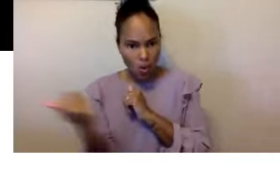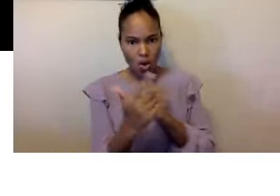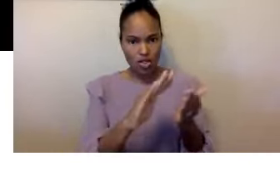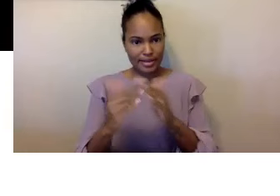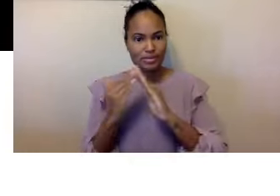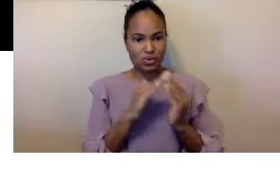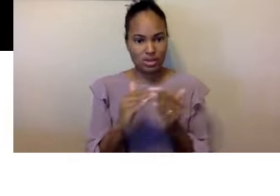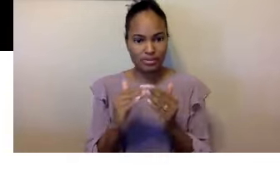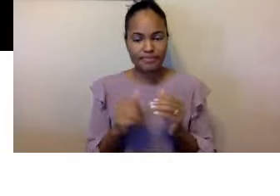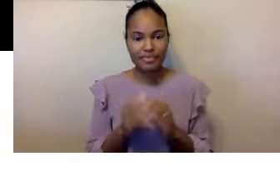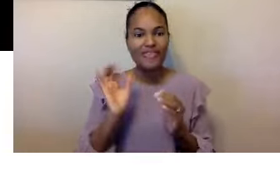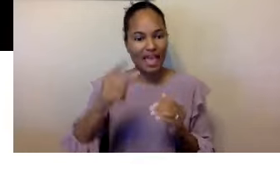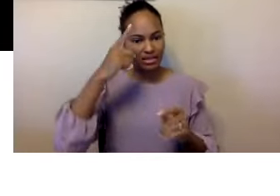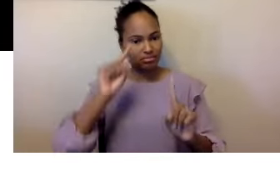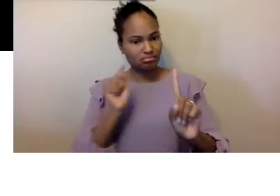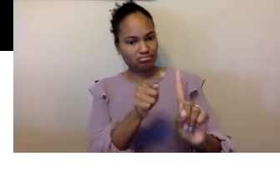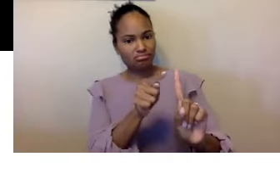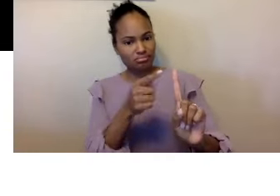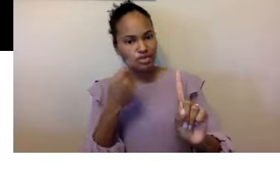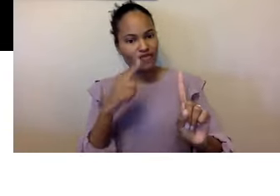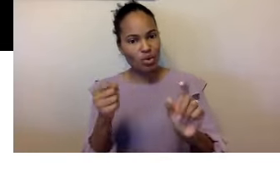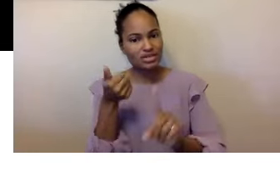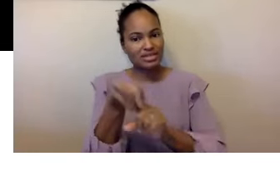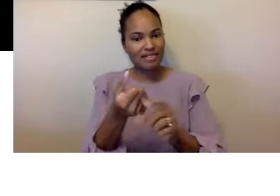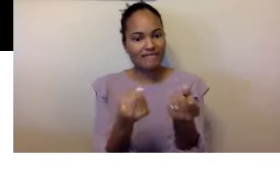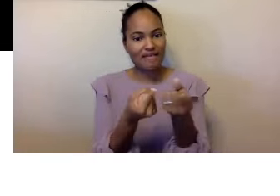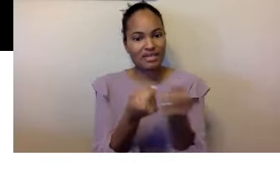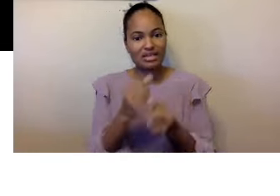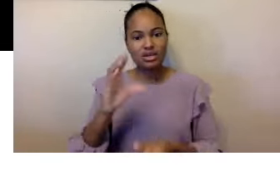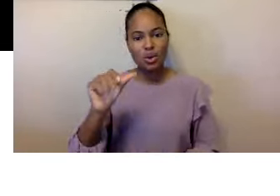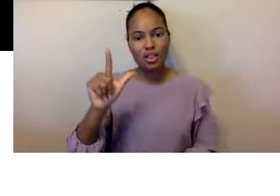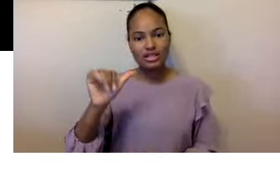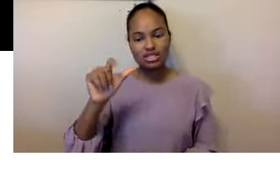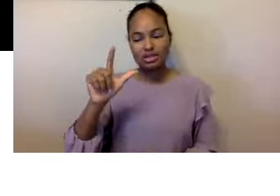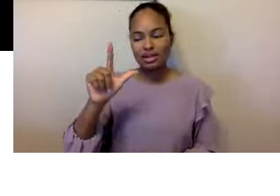whole goal of creating the self-advocacy coalition.